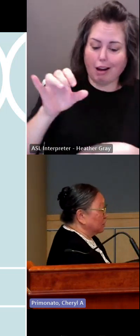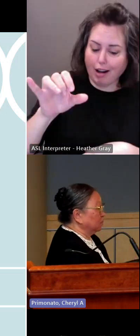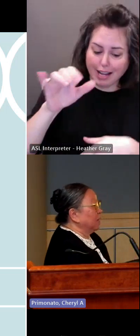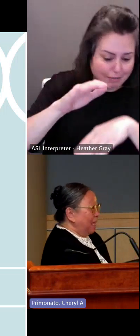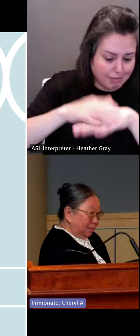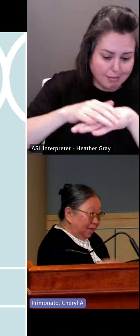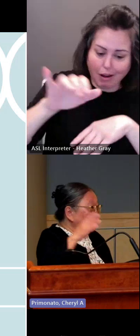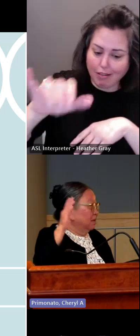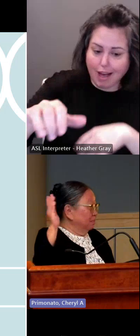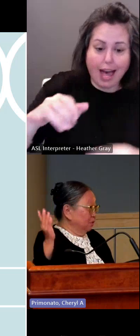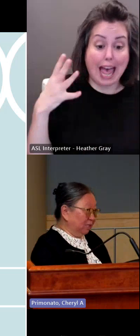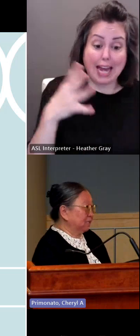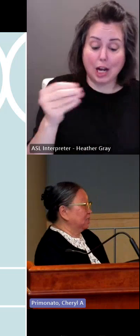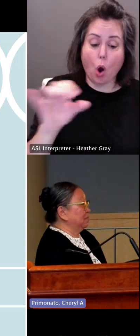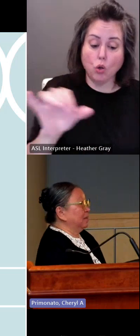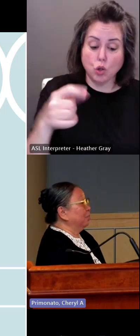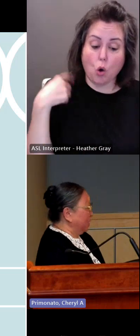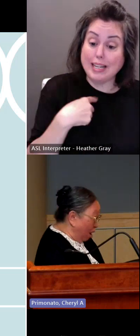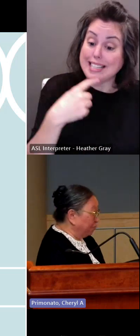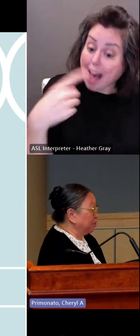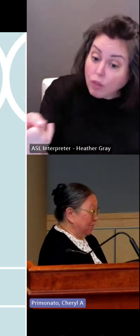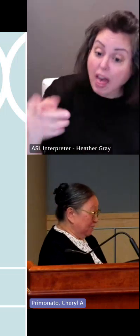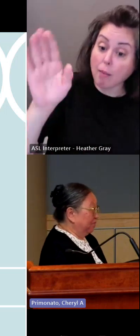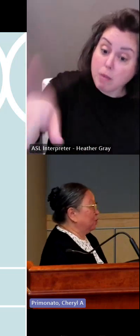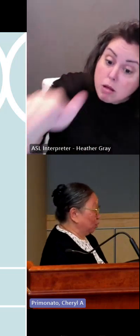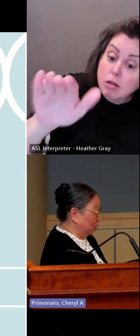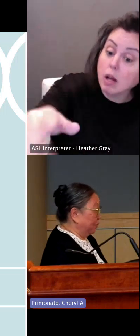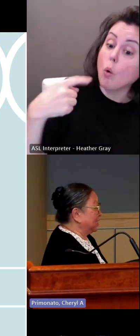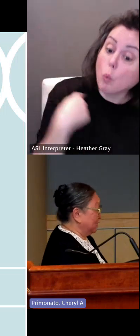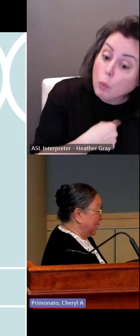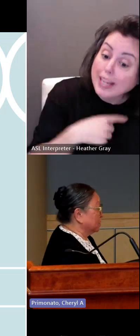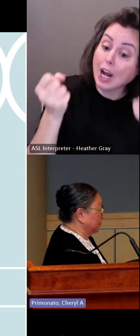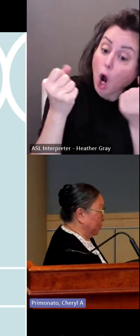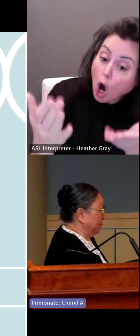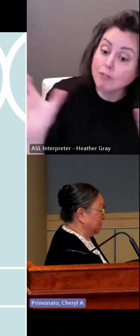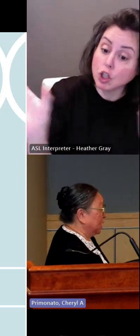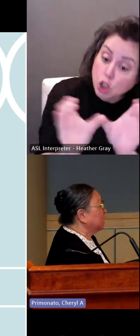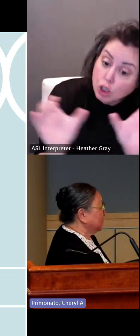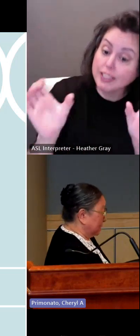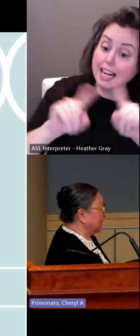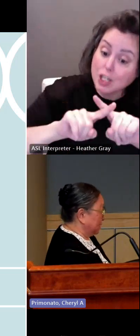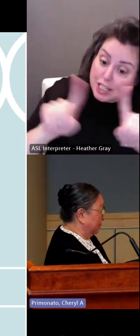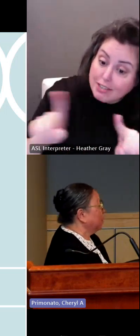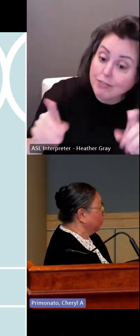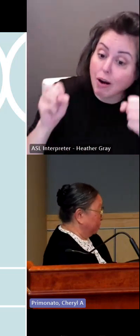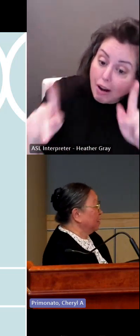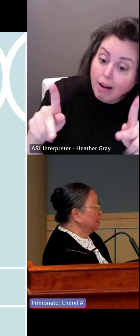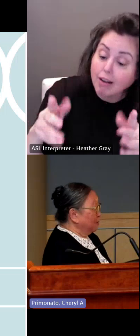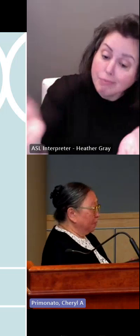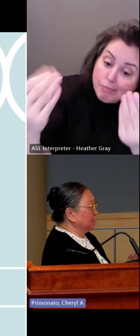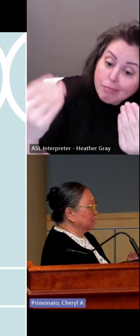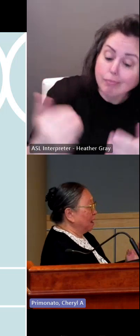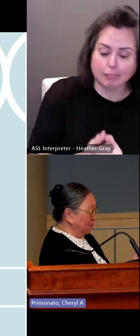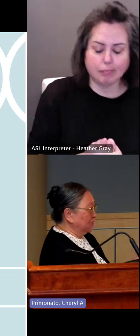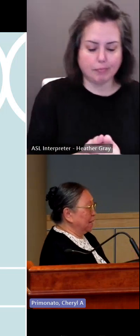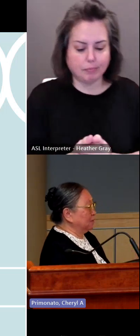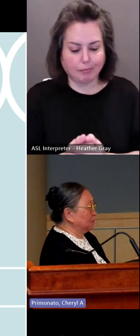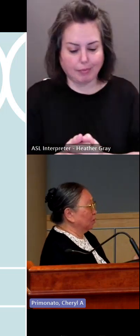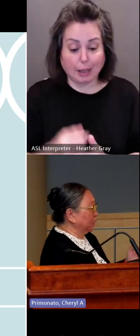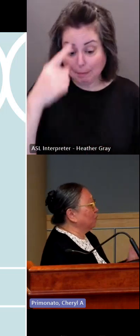And we also tell them, stress to them, that we offer the individual certification counseling appointments to assist them with it.